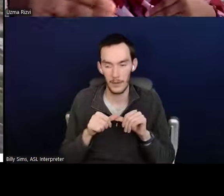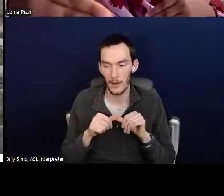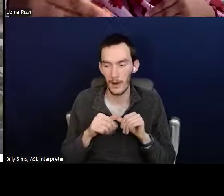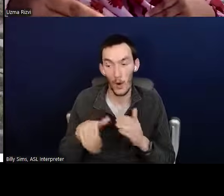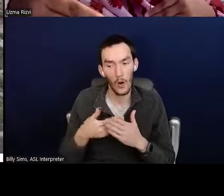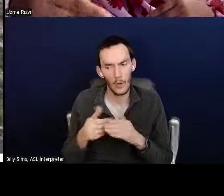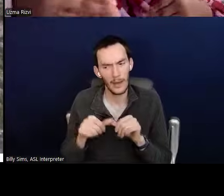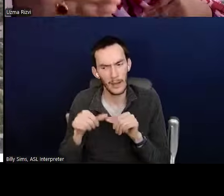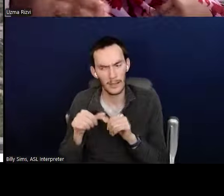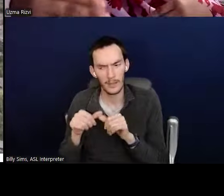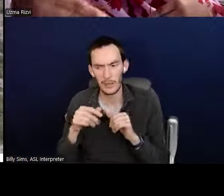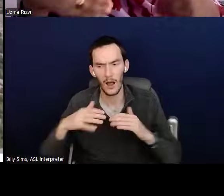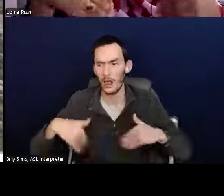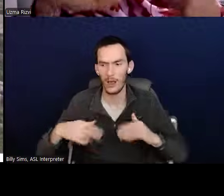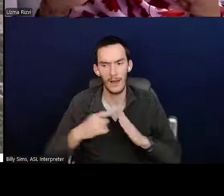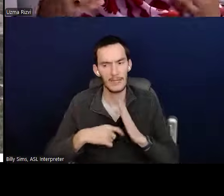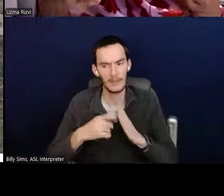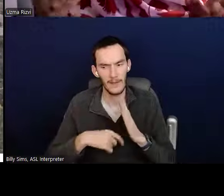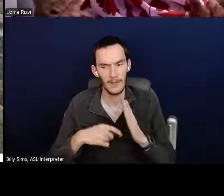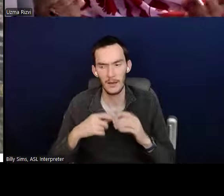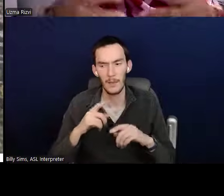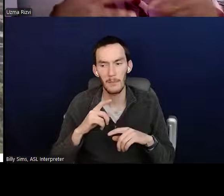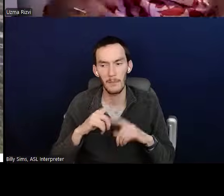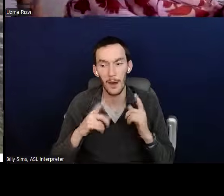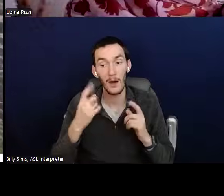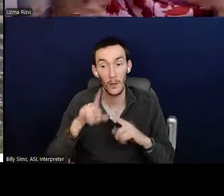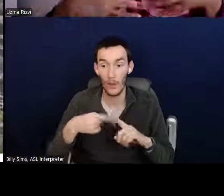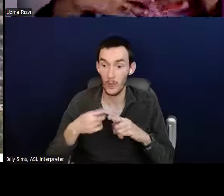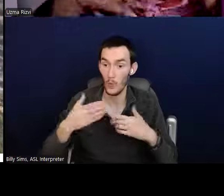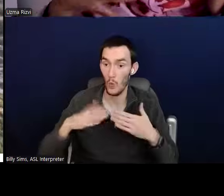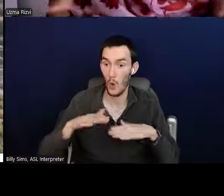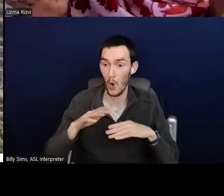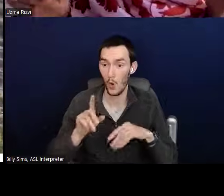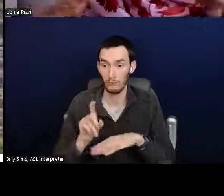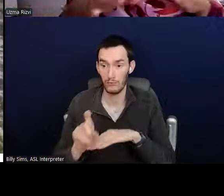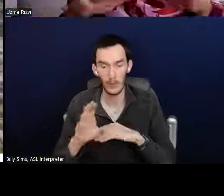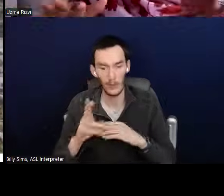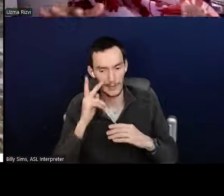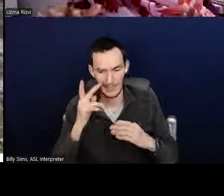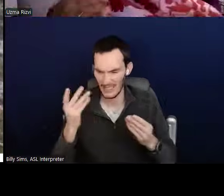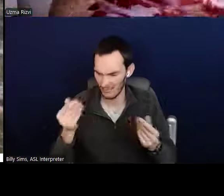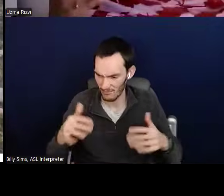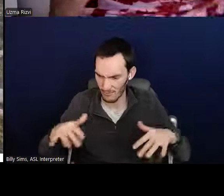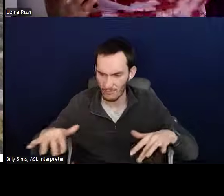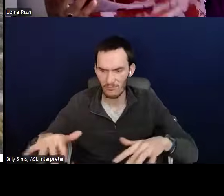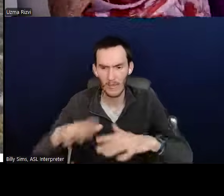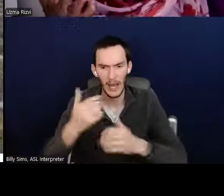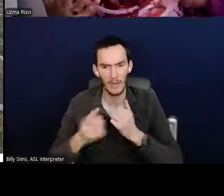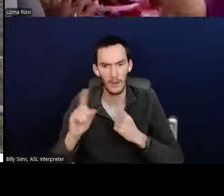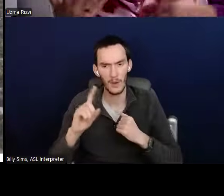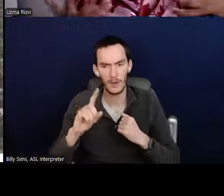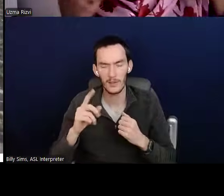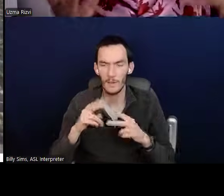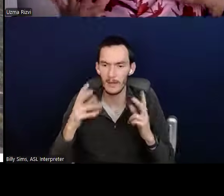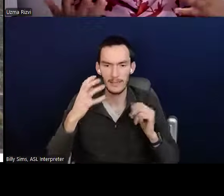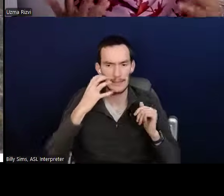in between are unexcavated, but most likely, when we walk it, you see material everywhere. It's like scattered. So it's a very